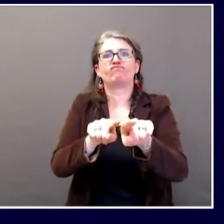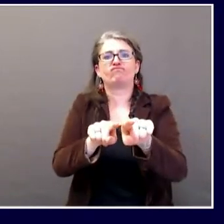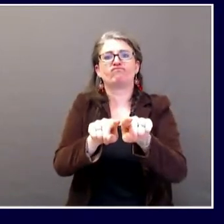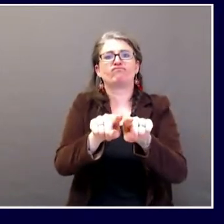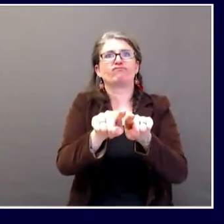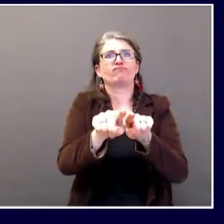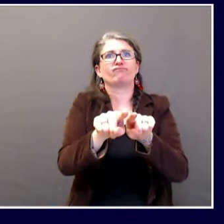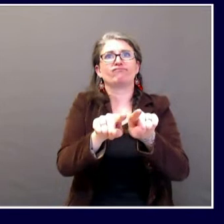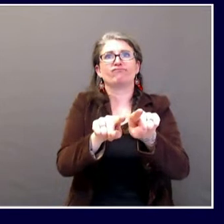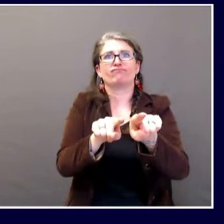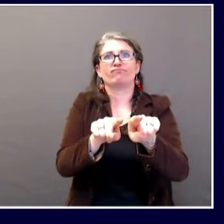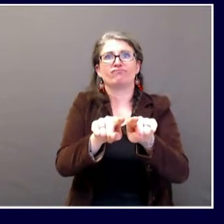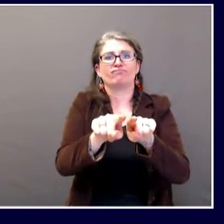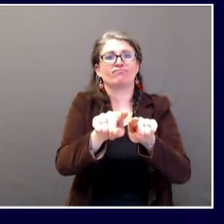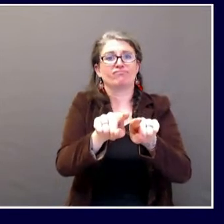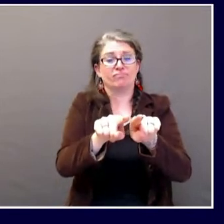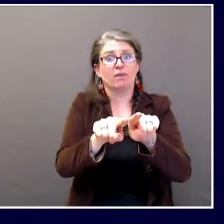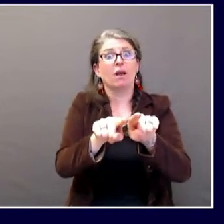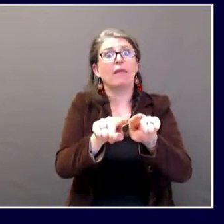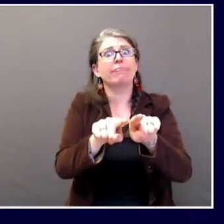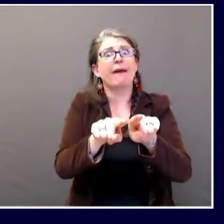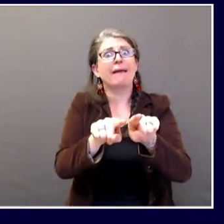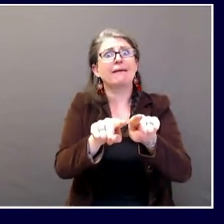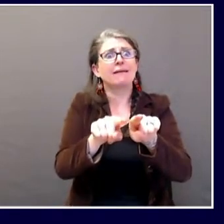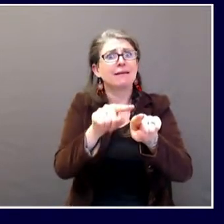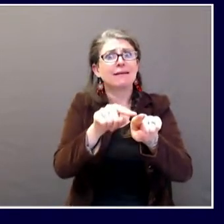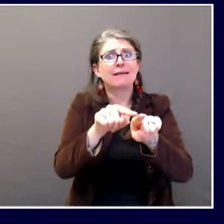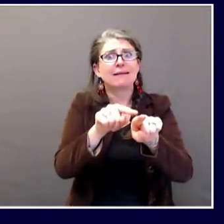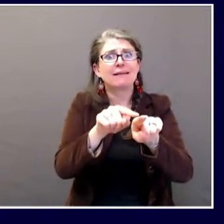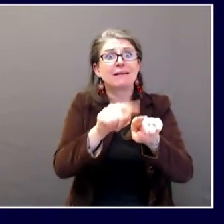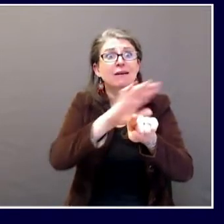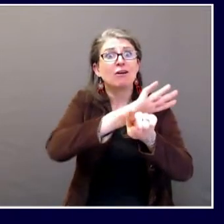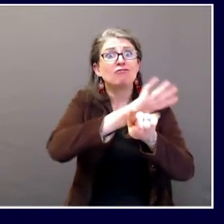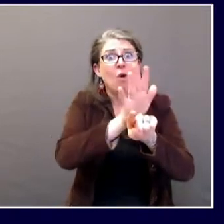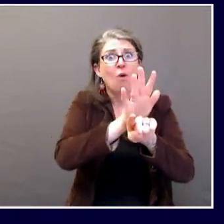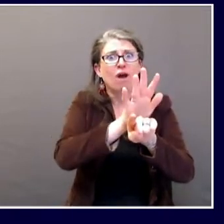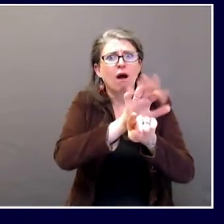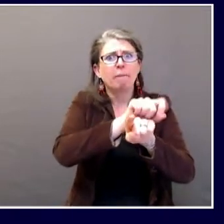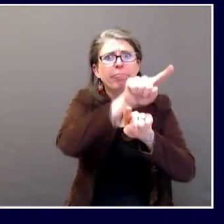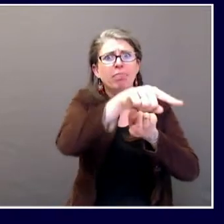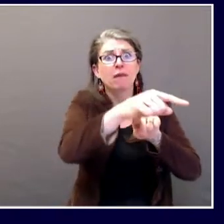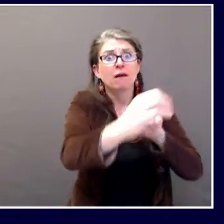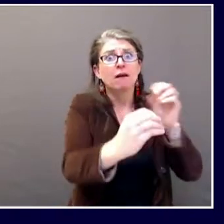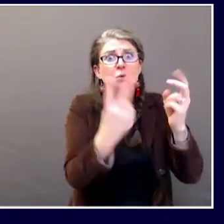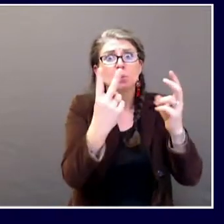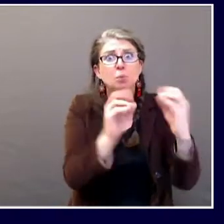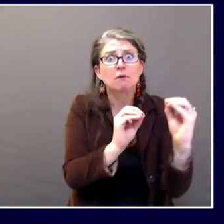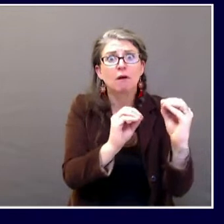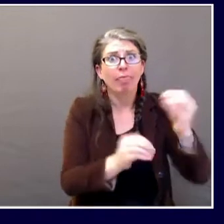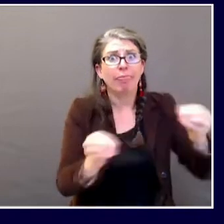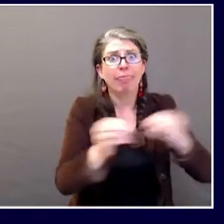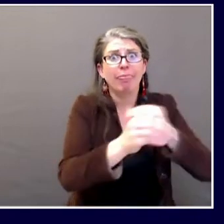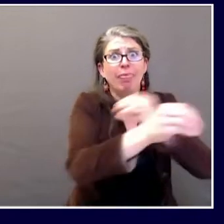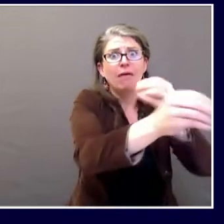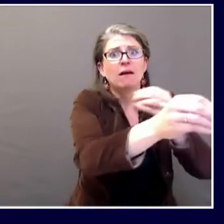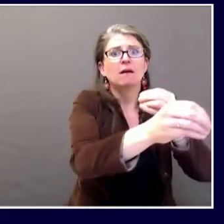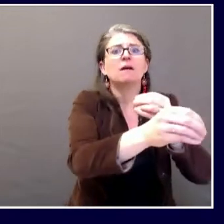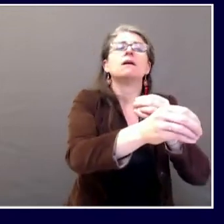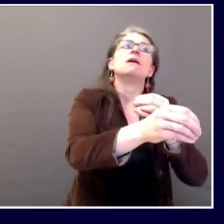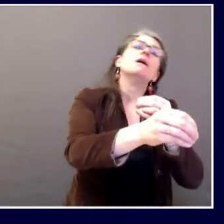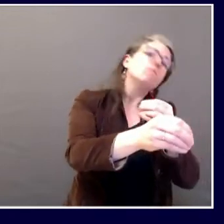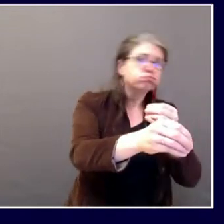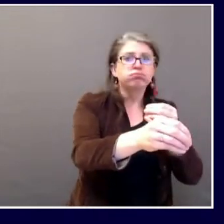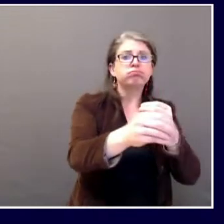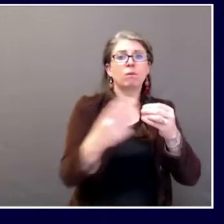that healthcare providers in Maine have come together to get as many shots into arms as possible. We will continue to keep that